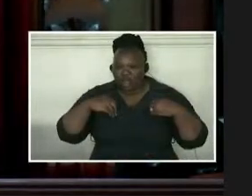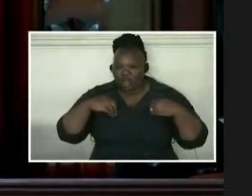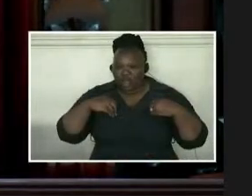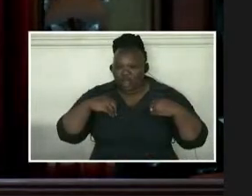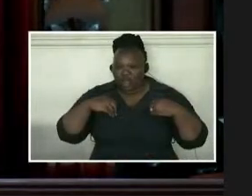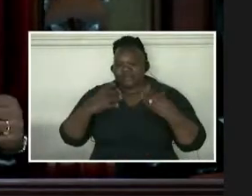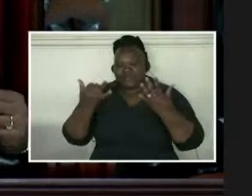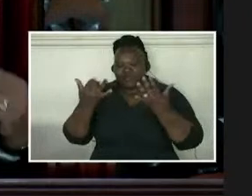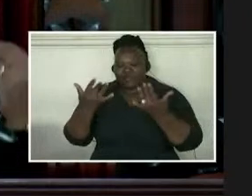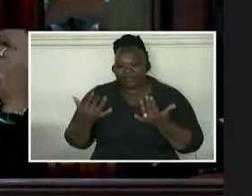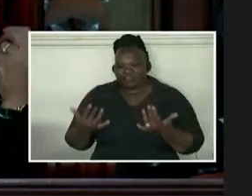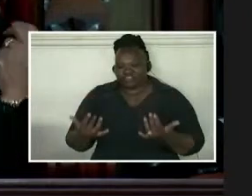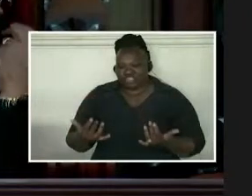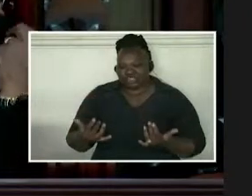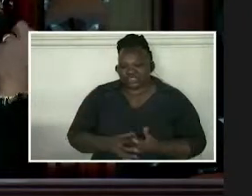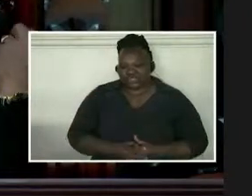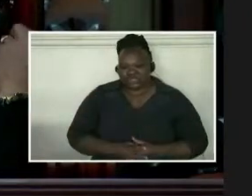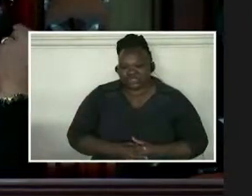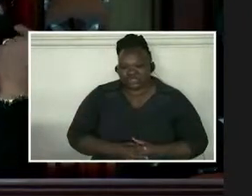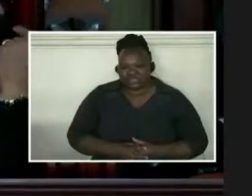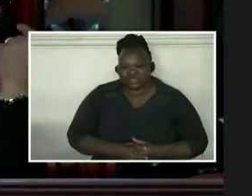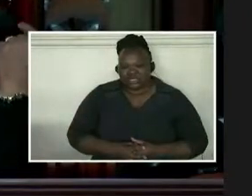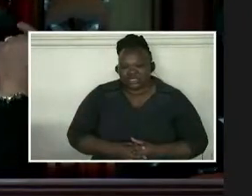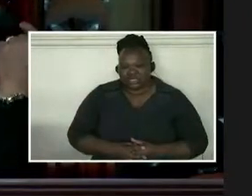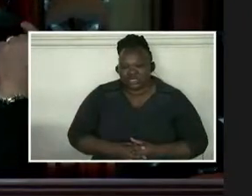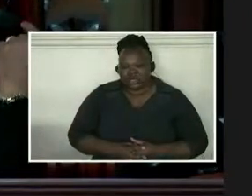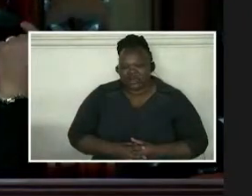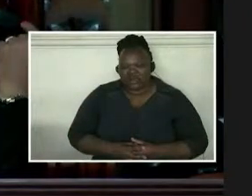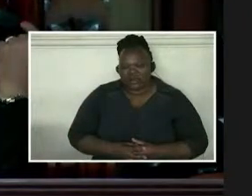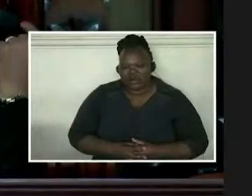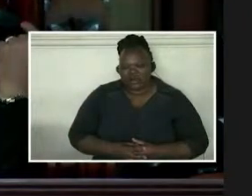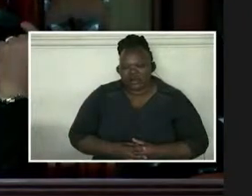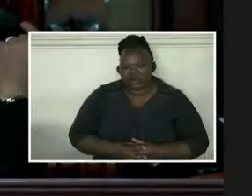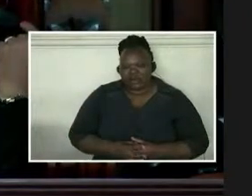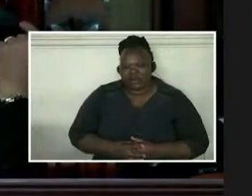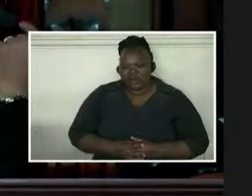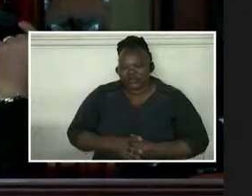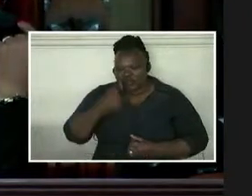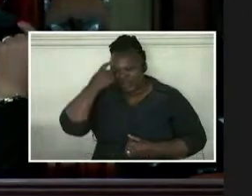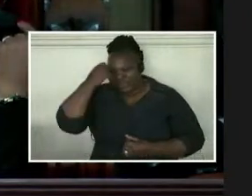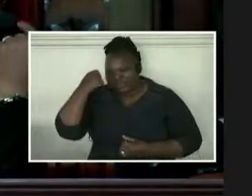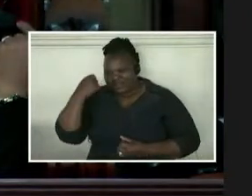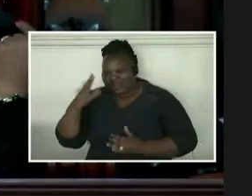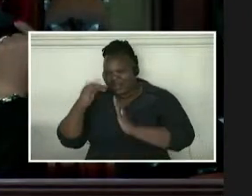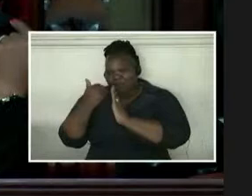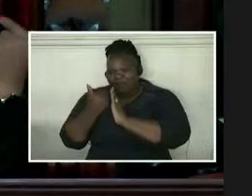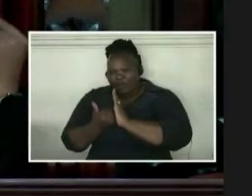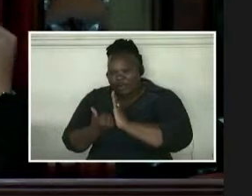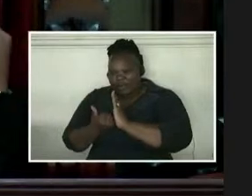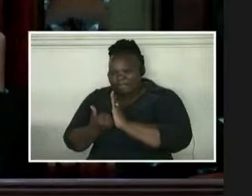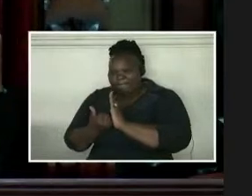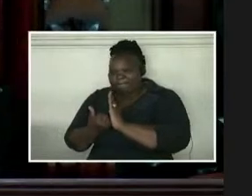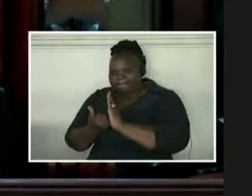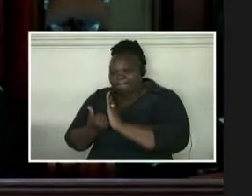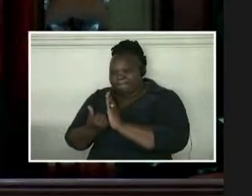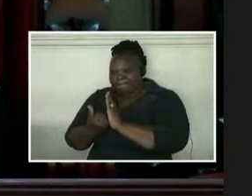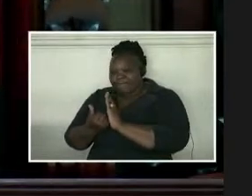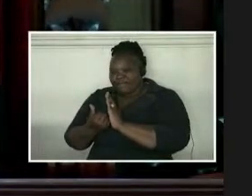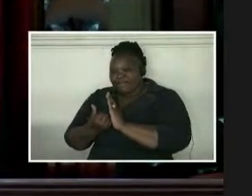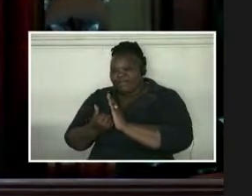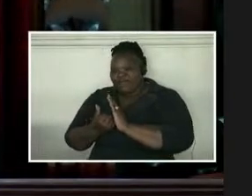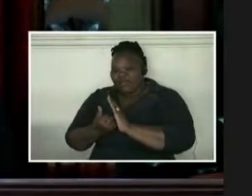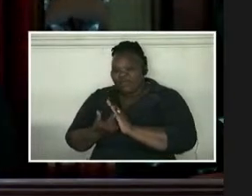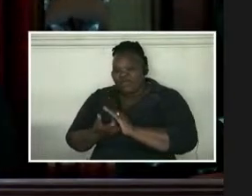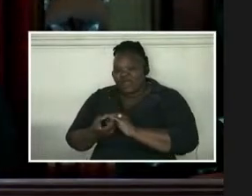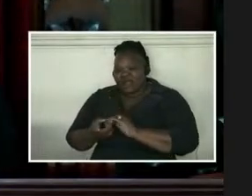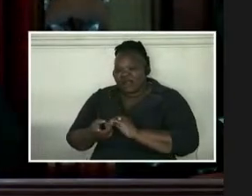department the reading for understanding program is commendable which